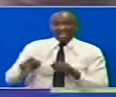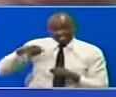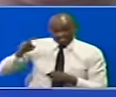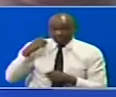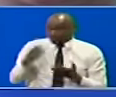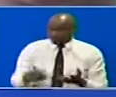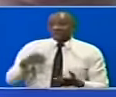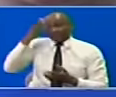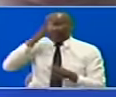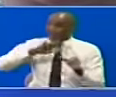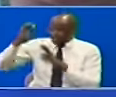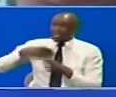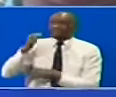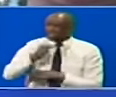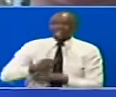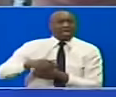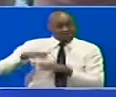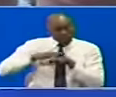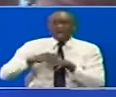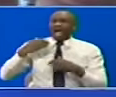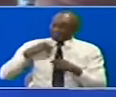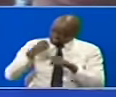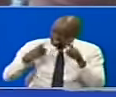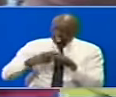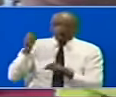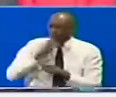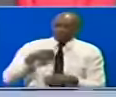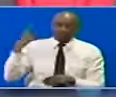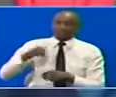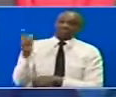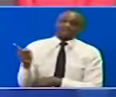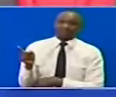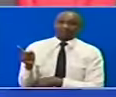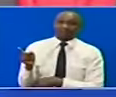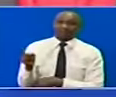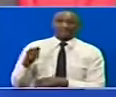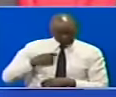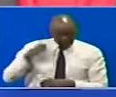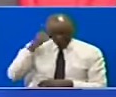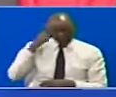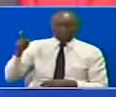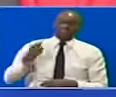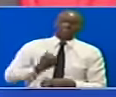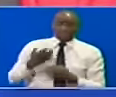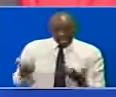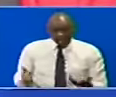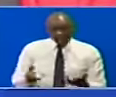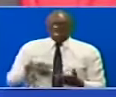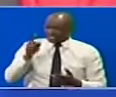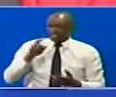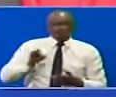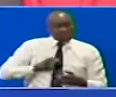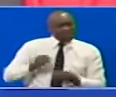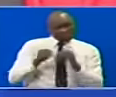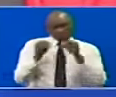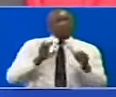bunge kuna wazee wengine wengi na miaka mingi kumshinda yeye. Nitakumbuka as a great women leader in the women